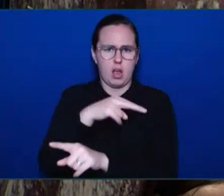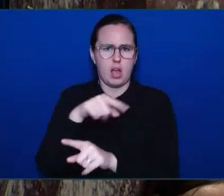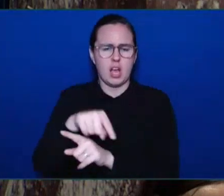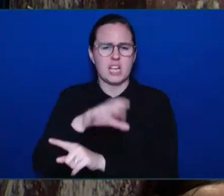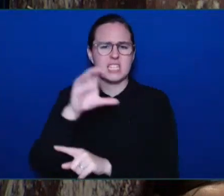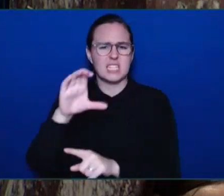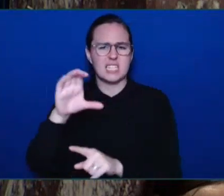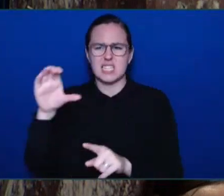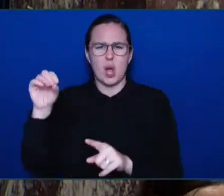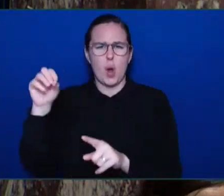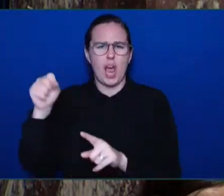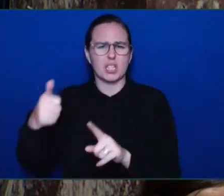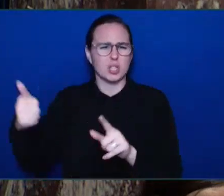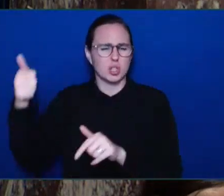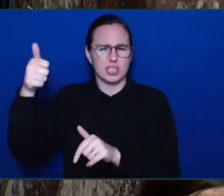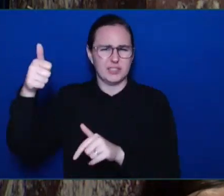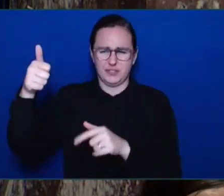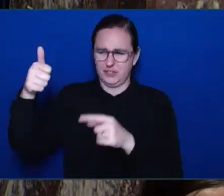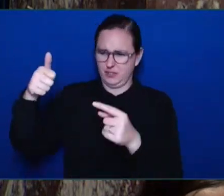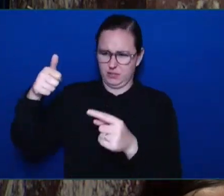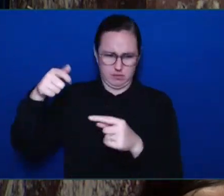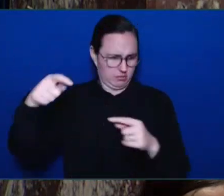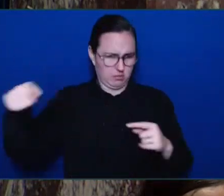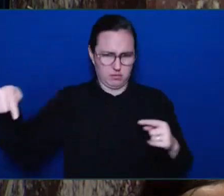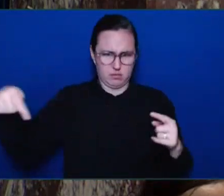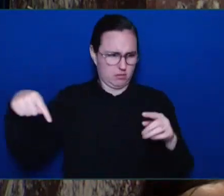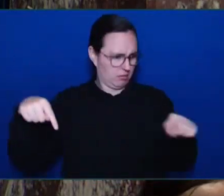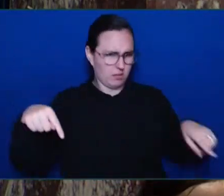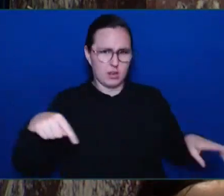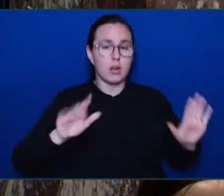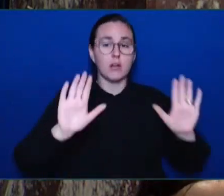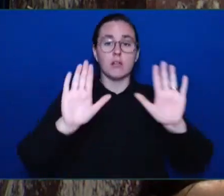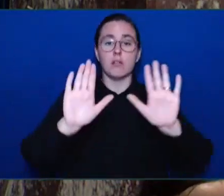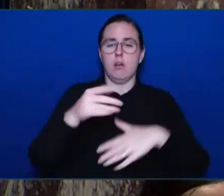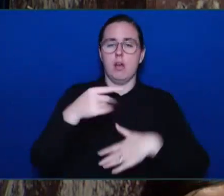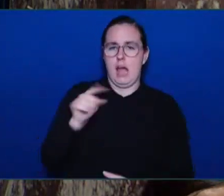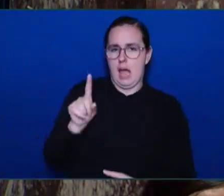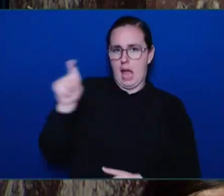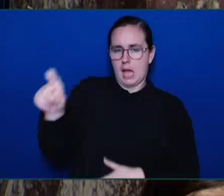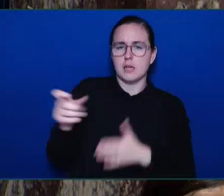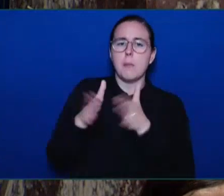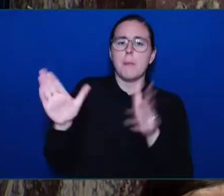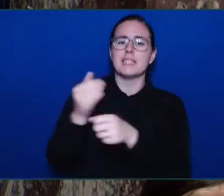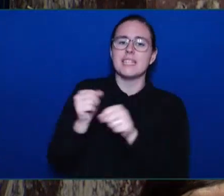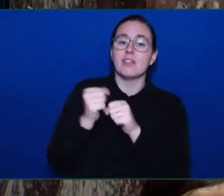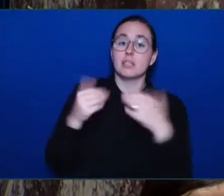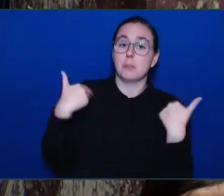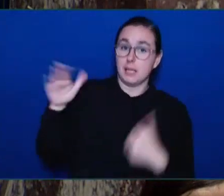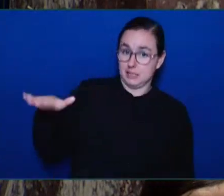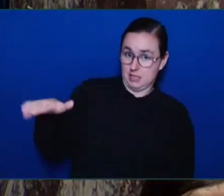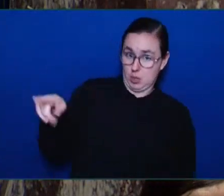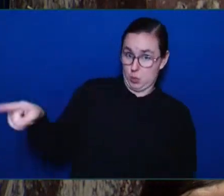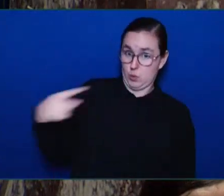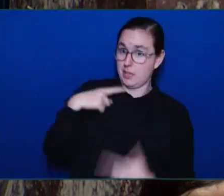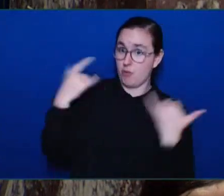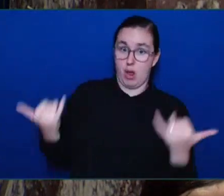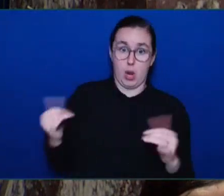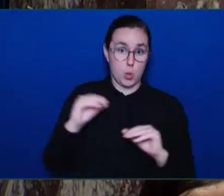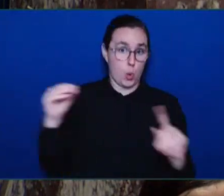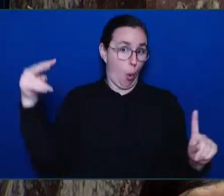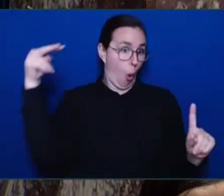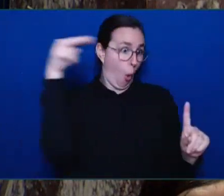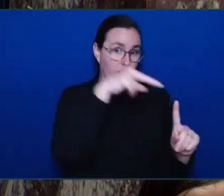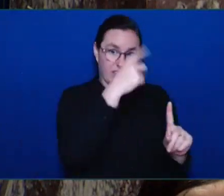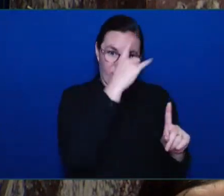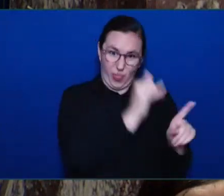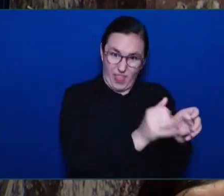Safety. He says his ministry is working on trying to fix this shocking lack of oversight. The Special Committee on Reforming the Police Act raised this issue